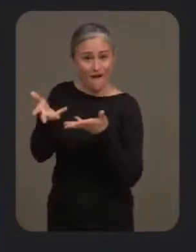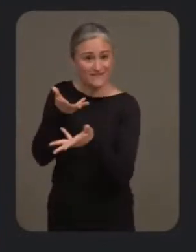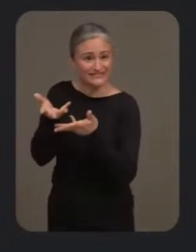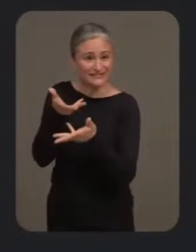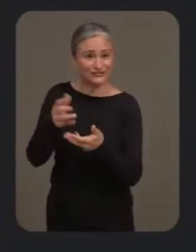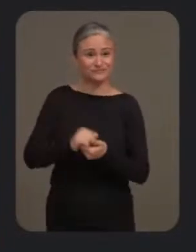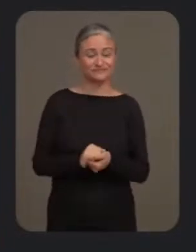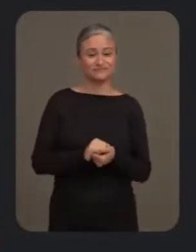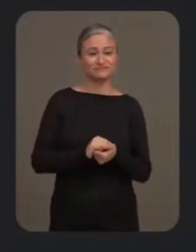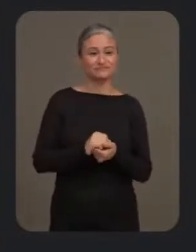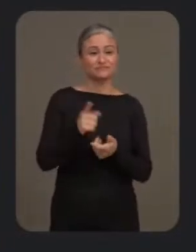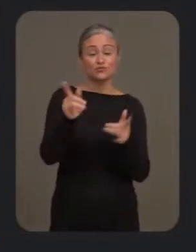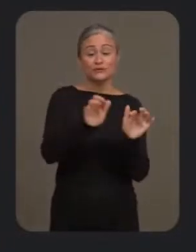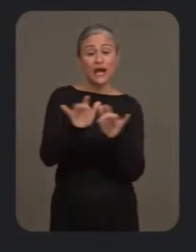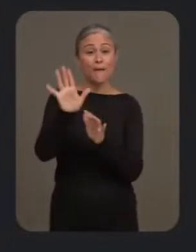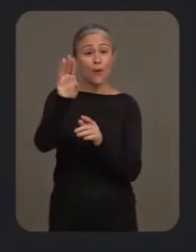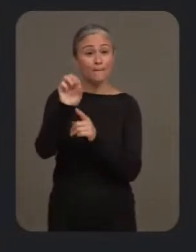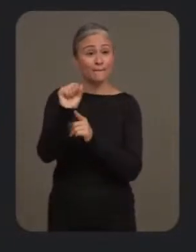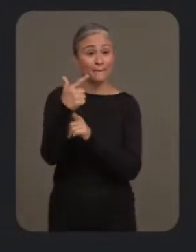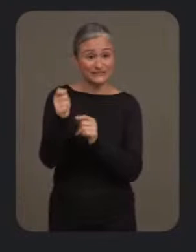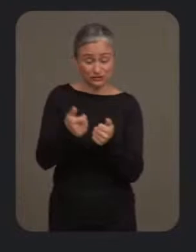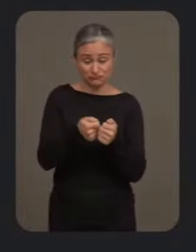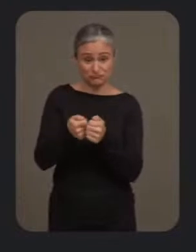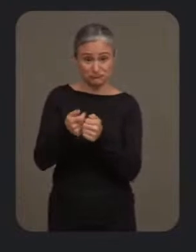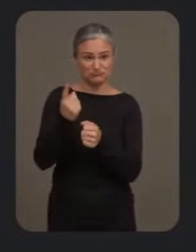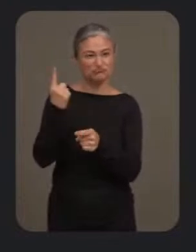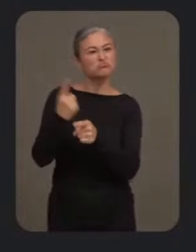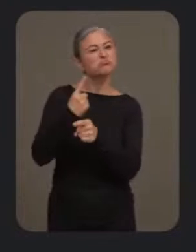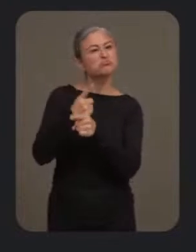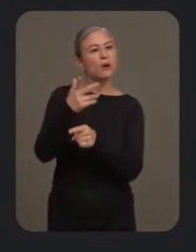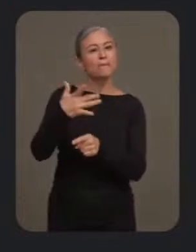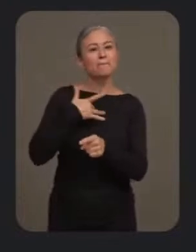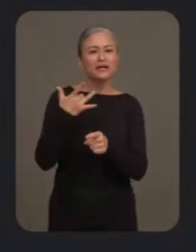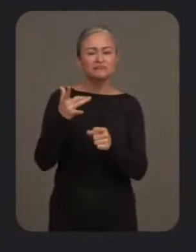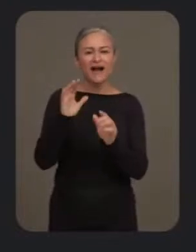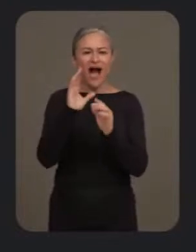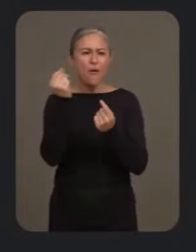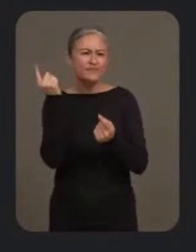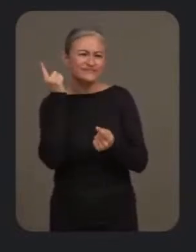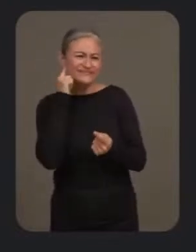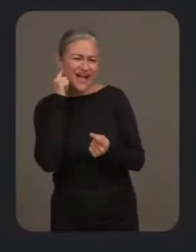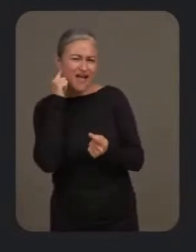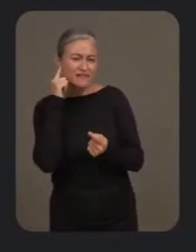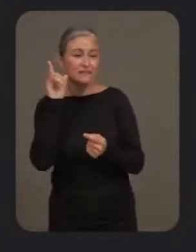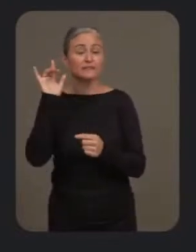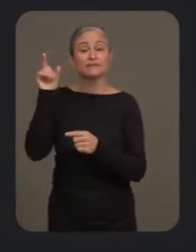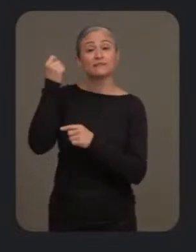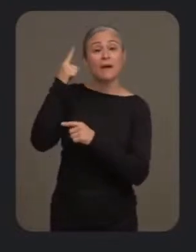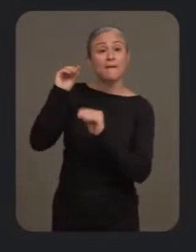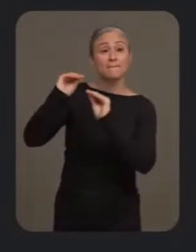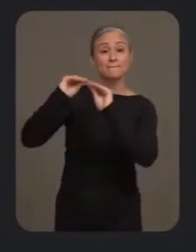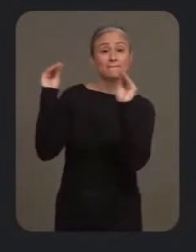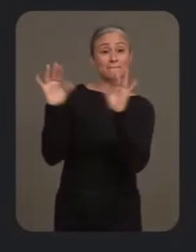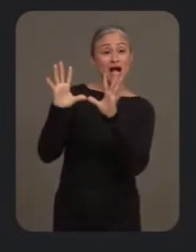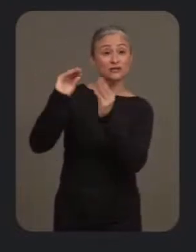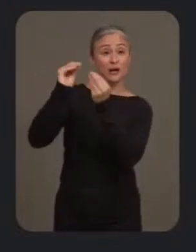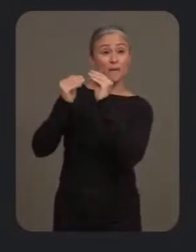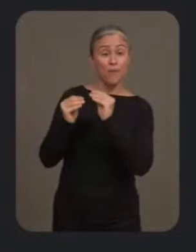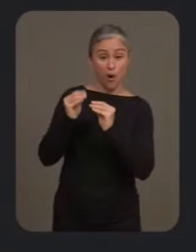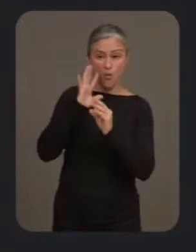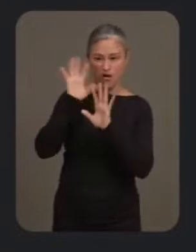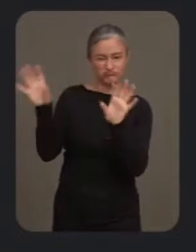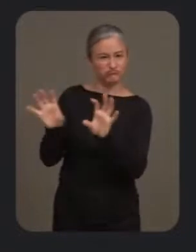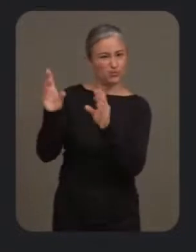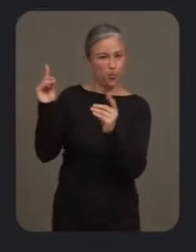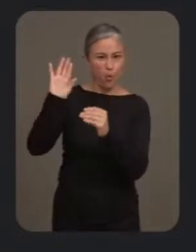So just type your message like you normally would, and then choose how you want to sound. Magic Compose will do the rest.